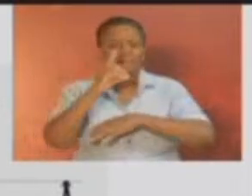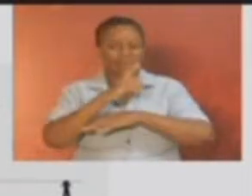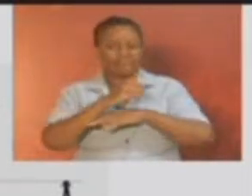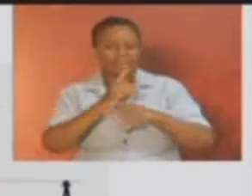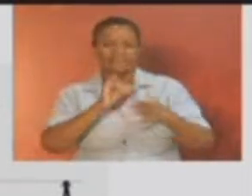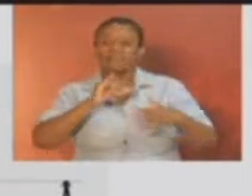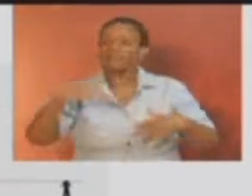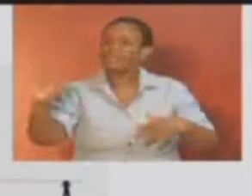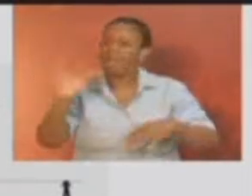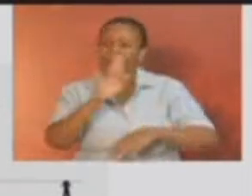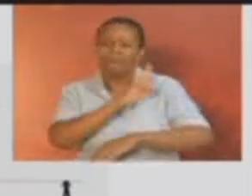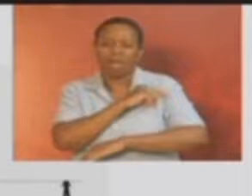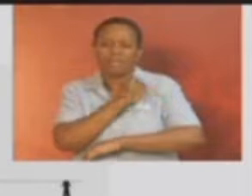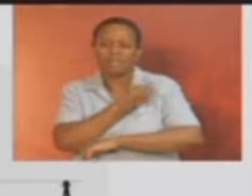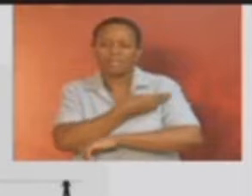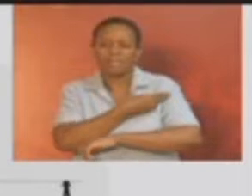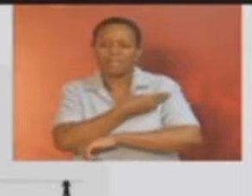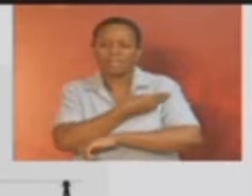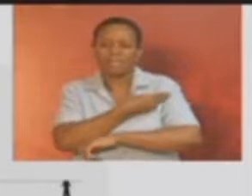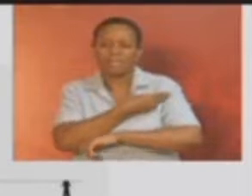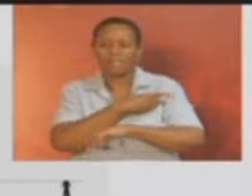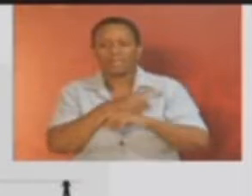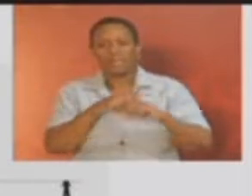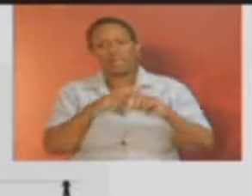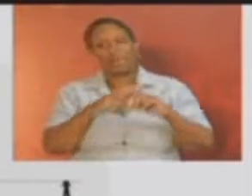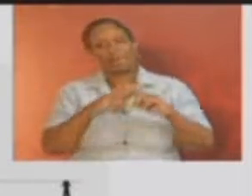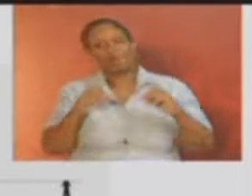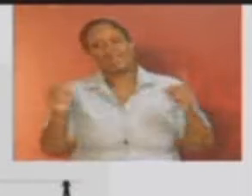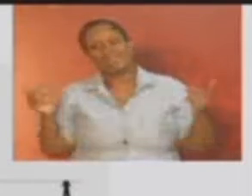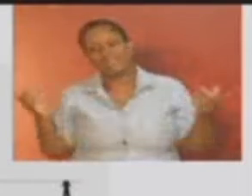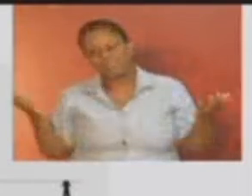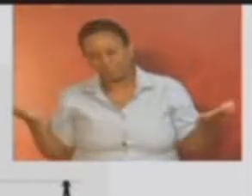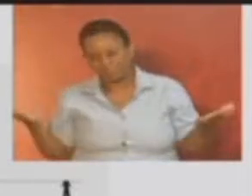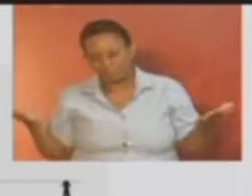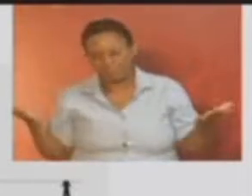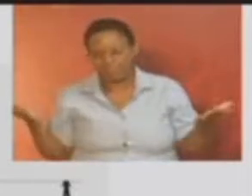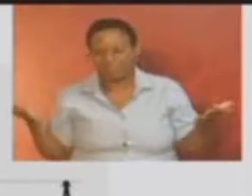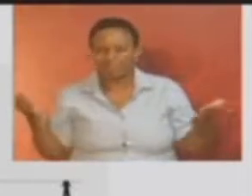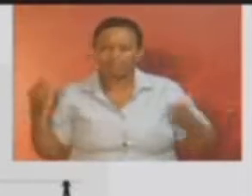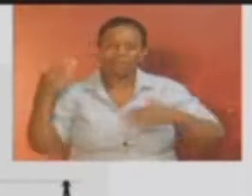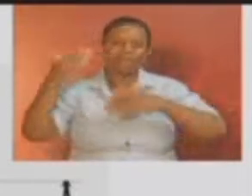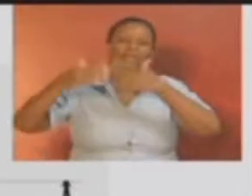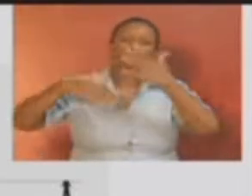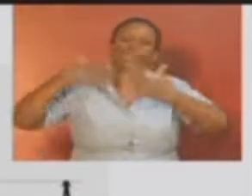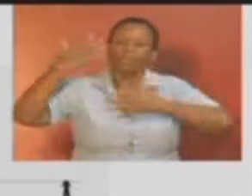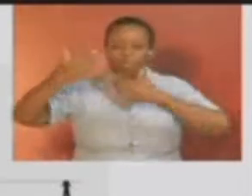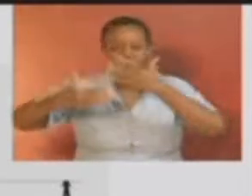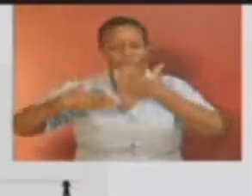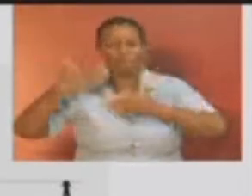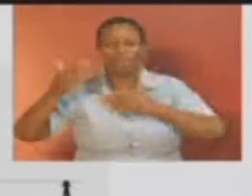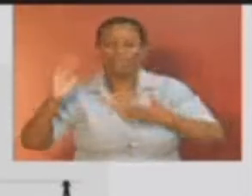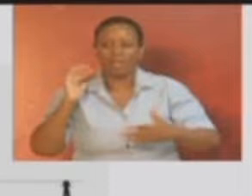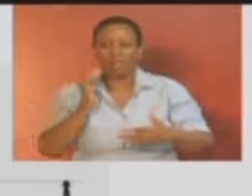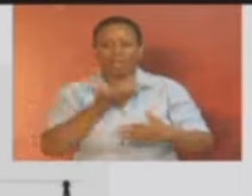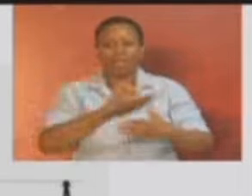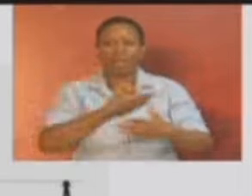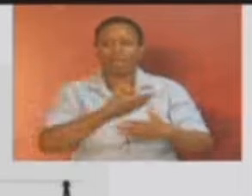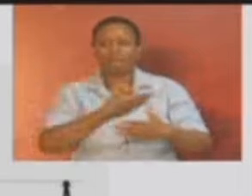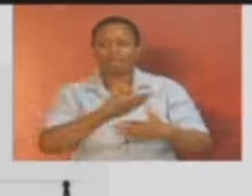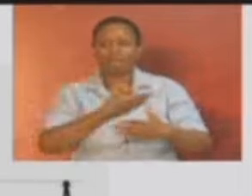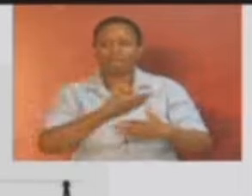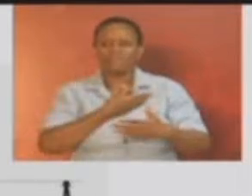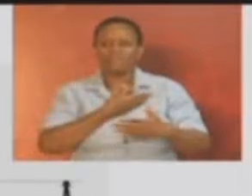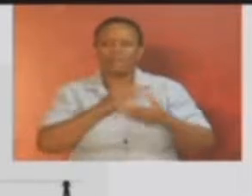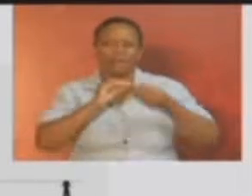of 18 minus 3, which is 15 patients. Now, given a rolling average of 271, we are looking at close to an